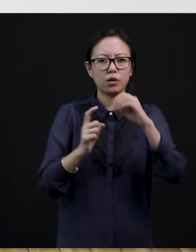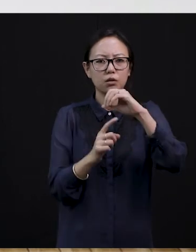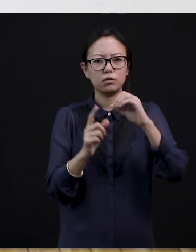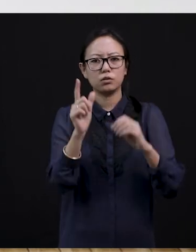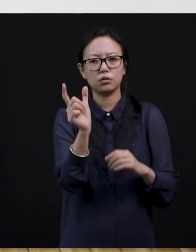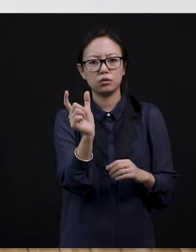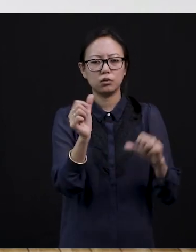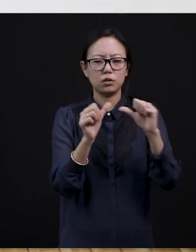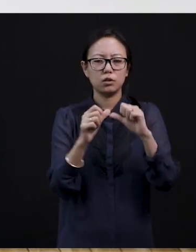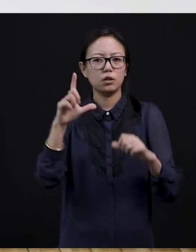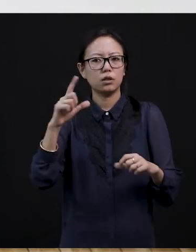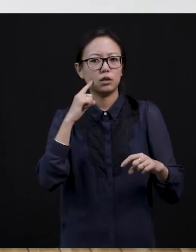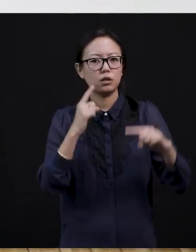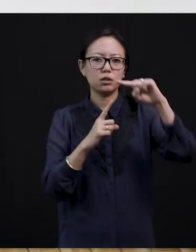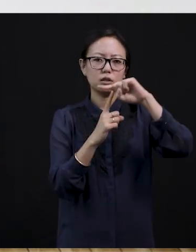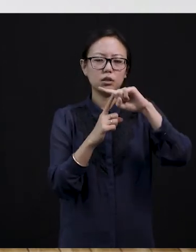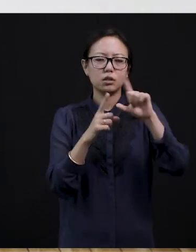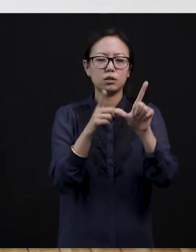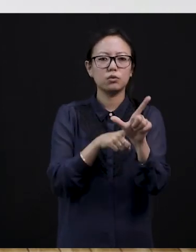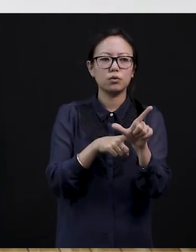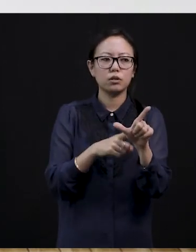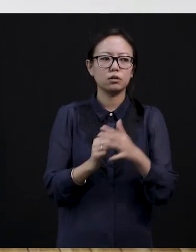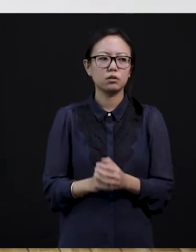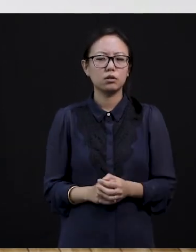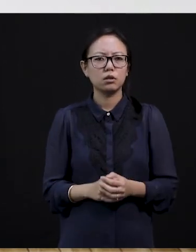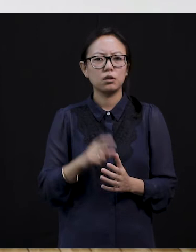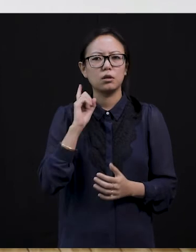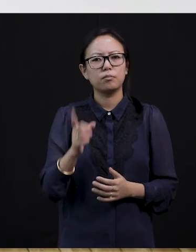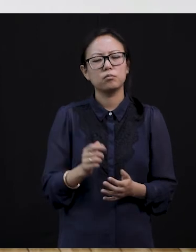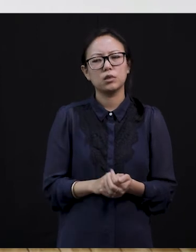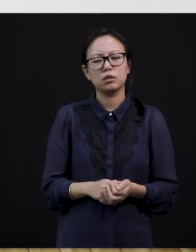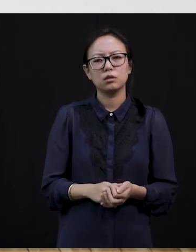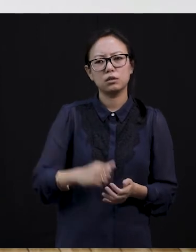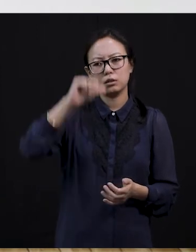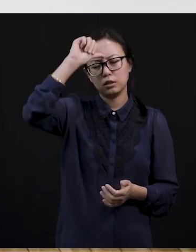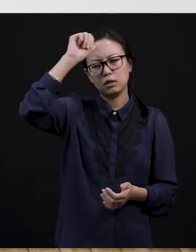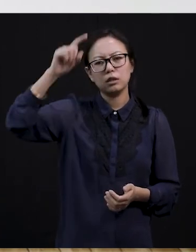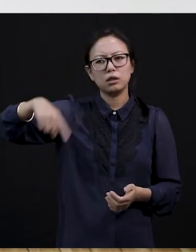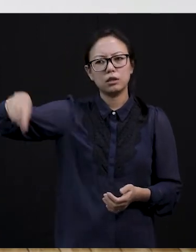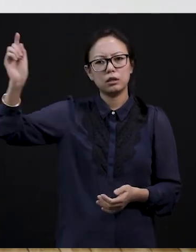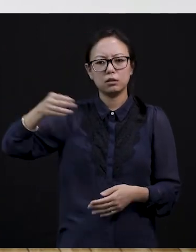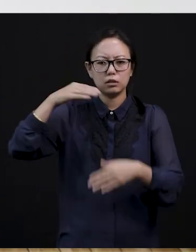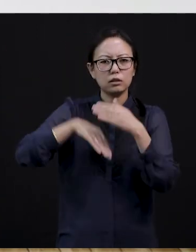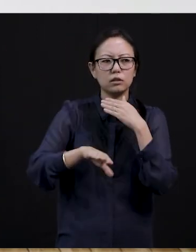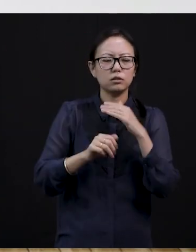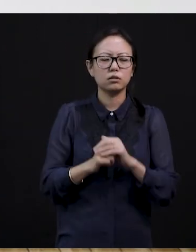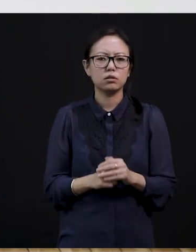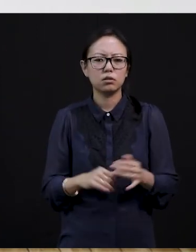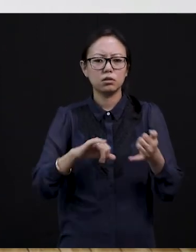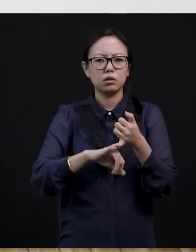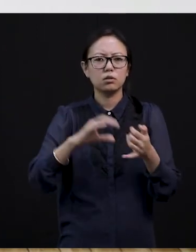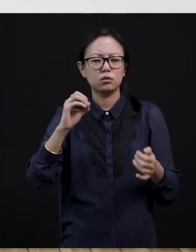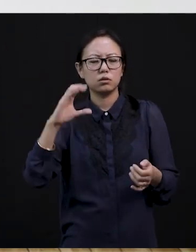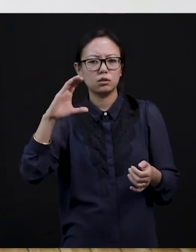of the countries and in India also, we do not still have the equal rights for economics and social